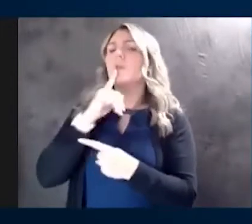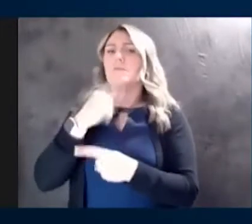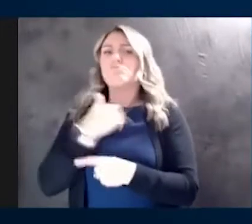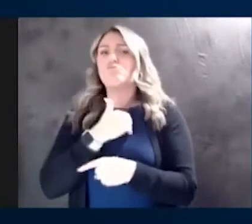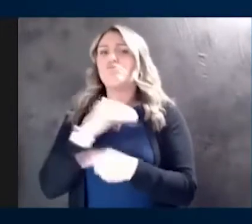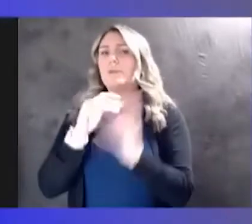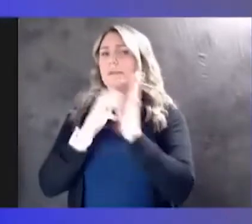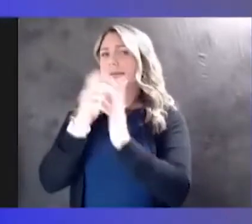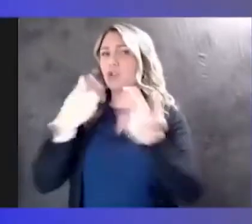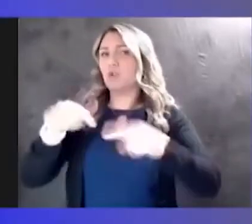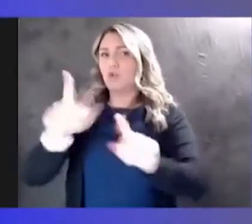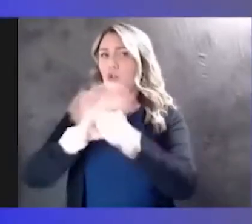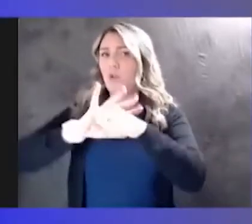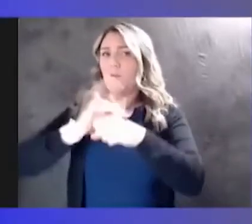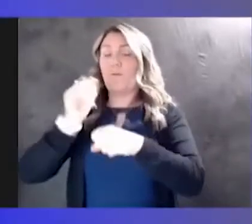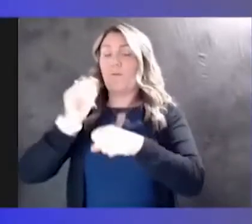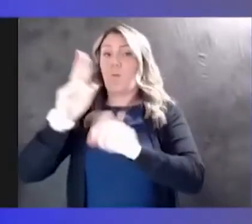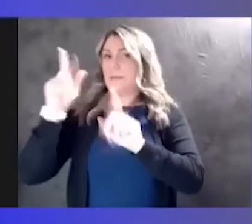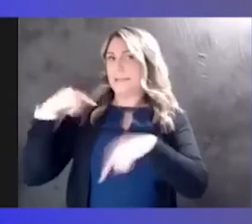COVID?